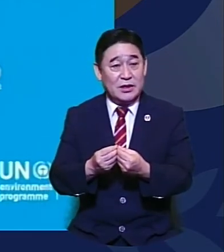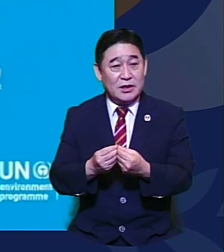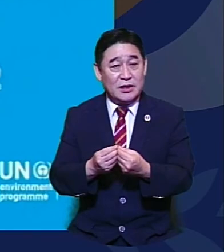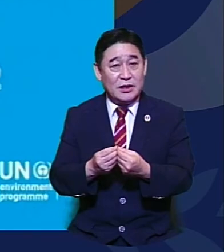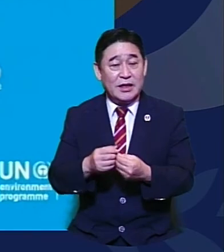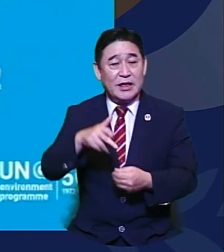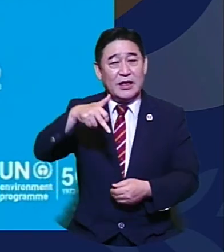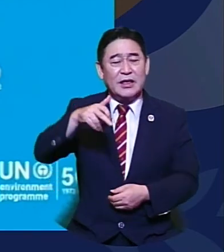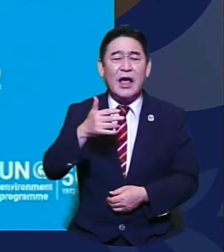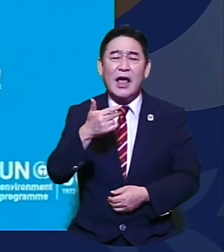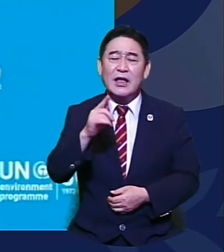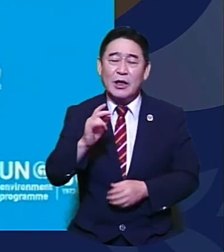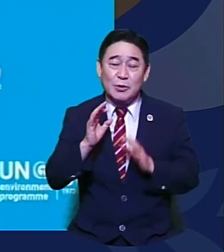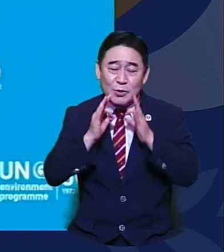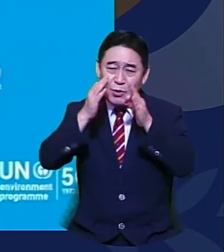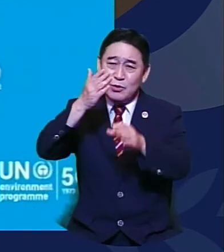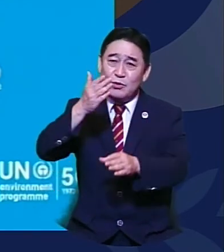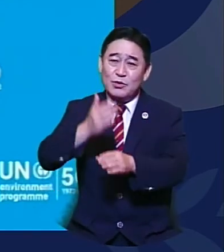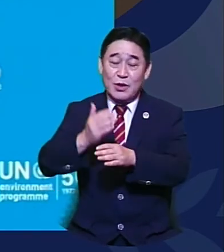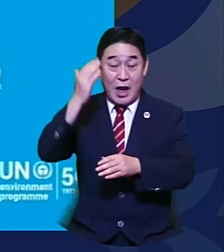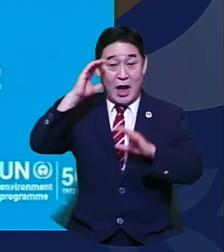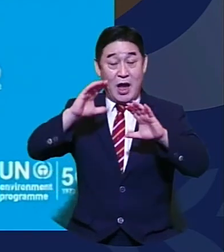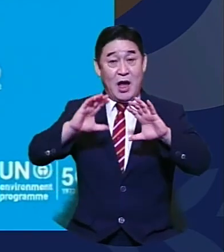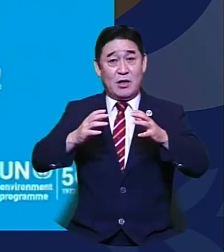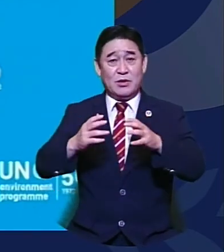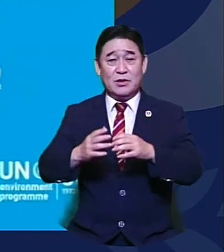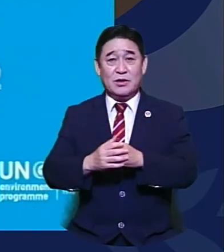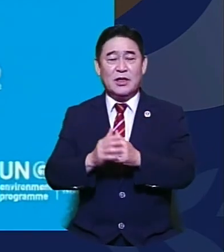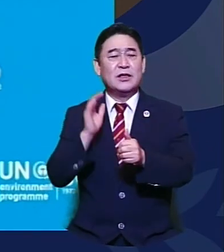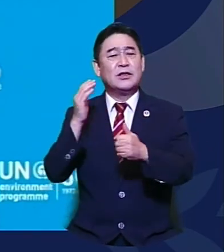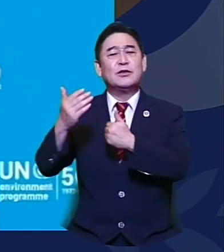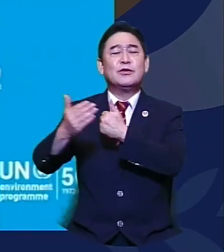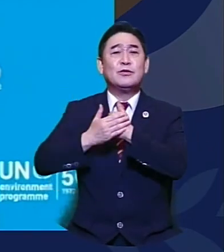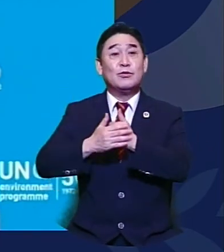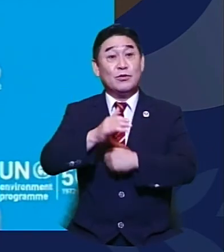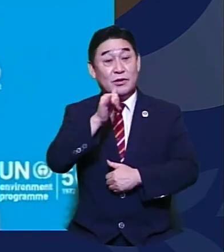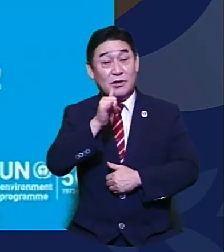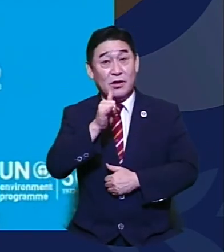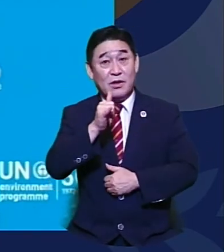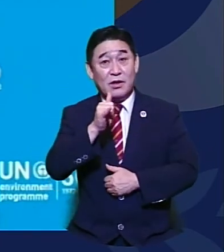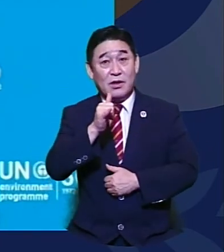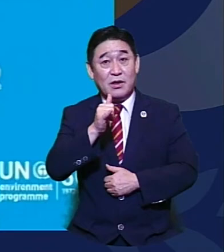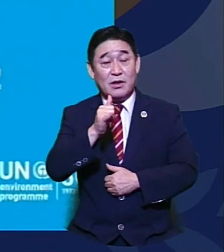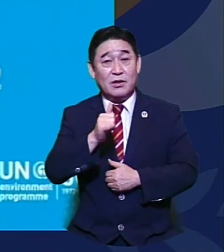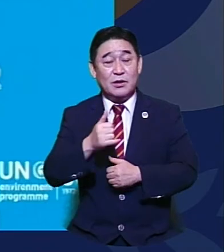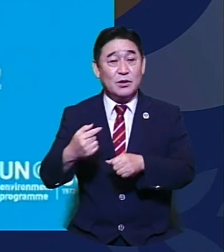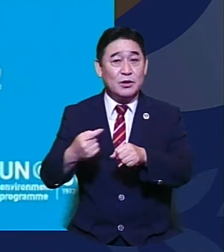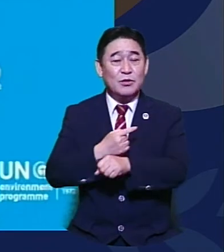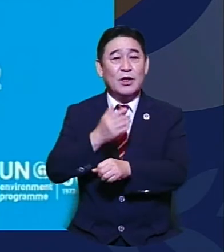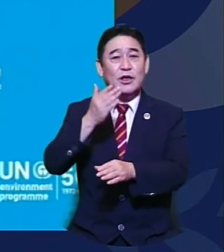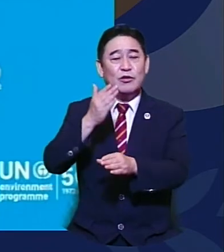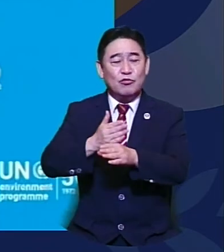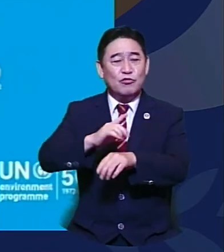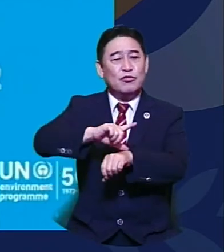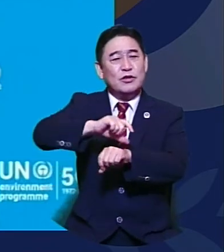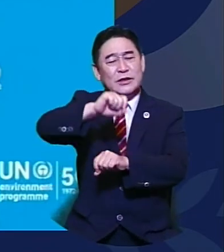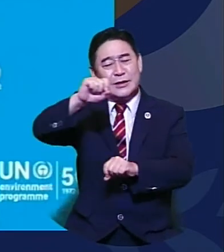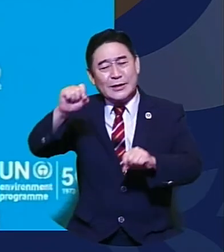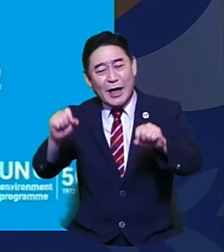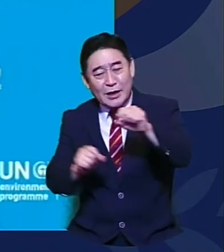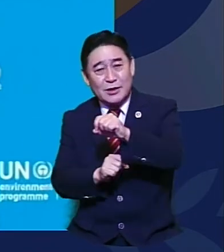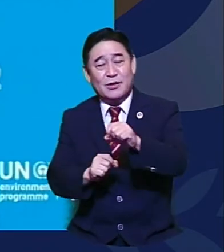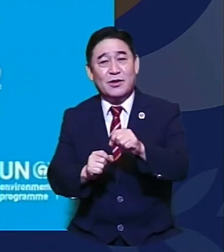has actually supported some of that. And in the medium long term, the cost of